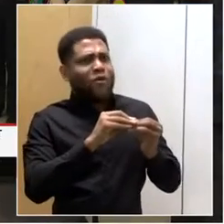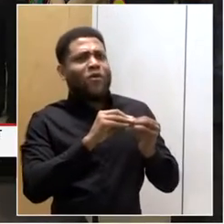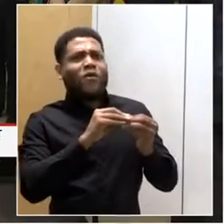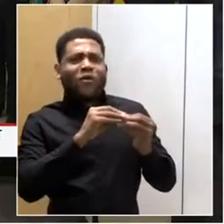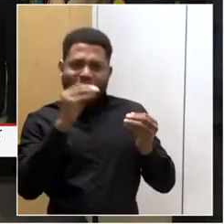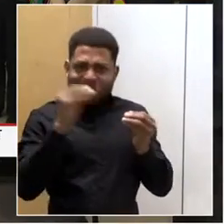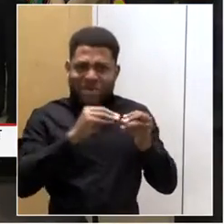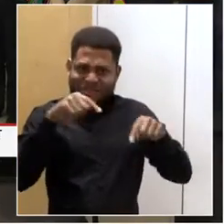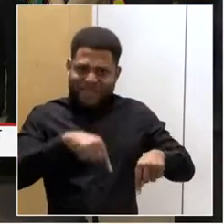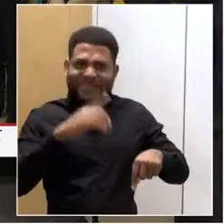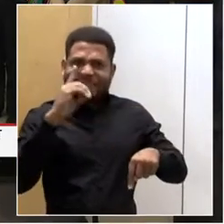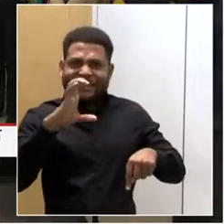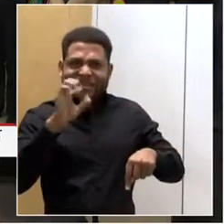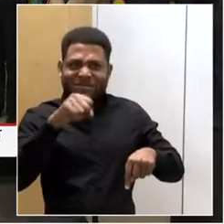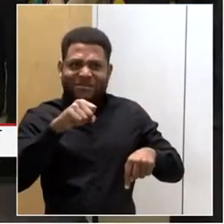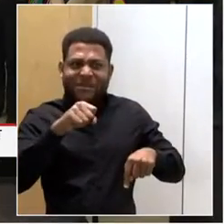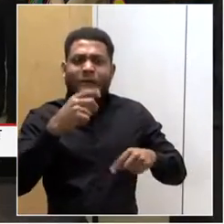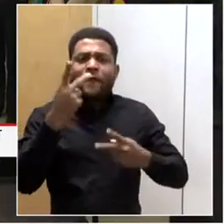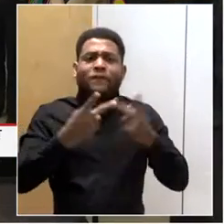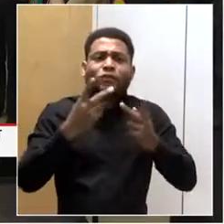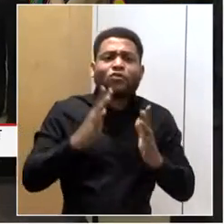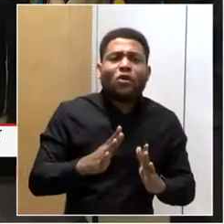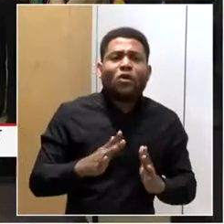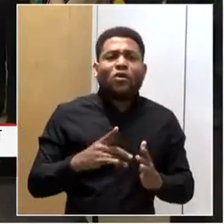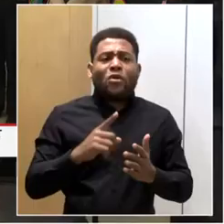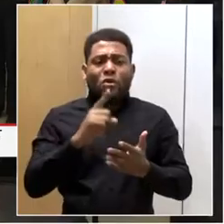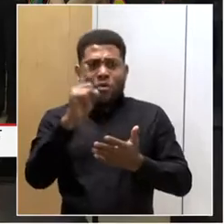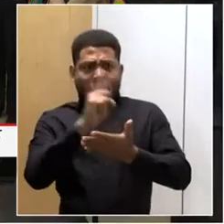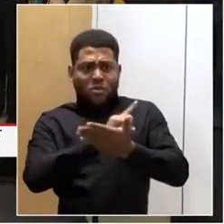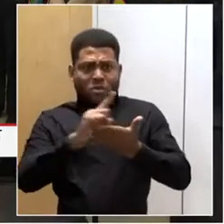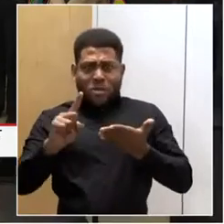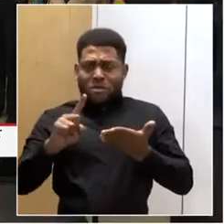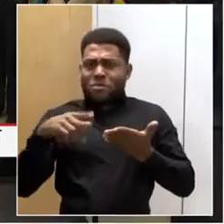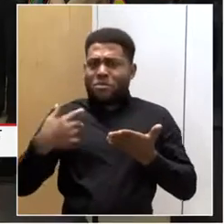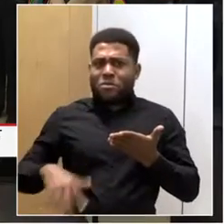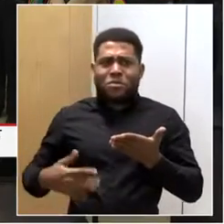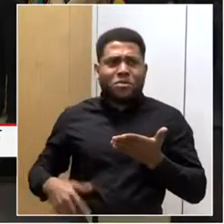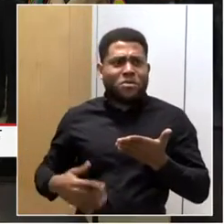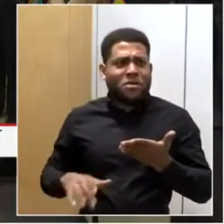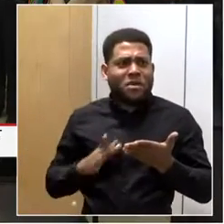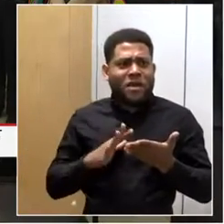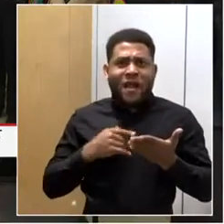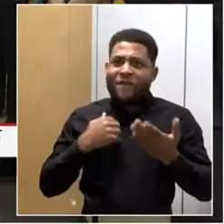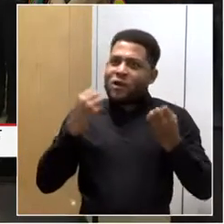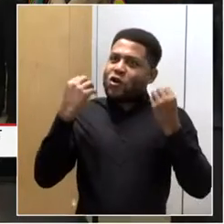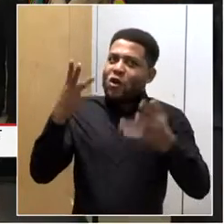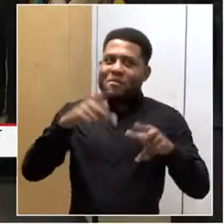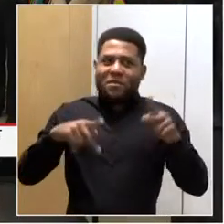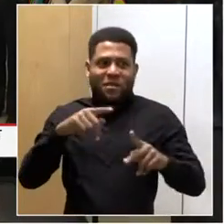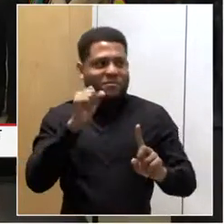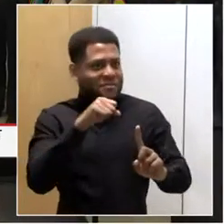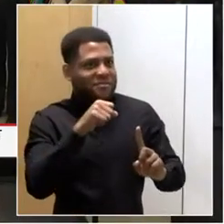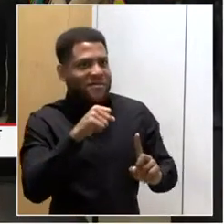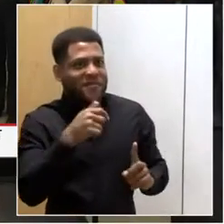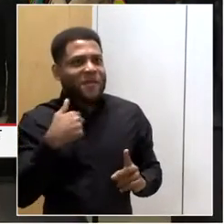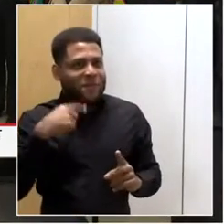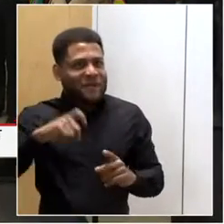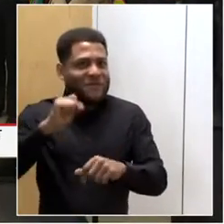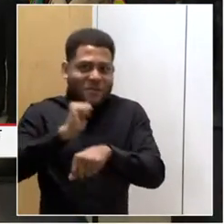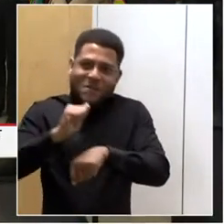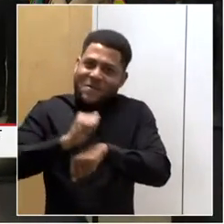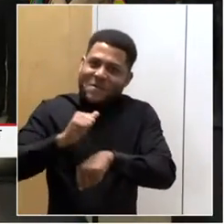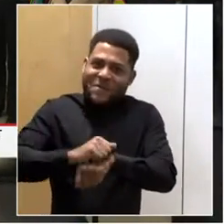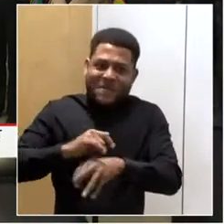a week coming to DC. That is a time, yeah, hello. We got some work to do, that's for real.